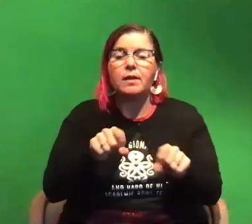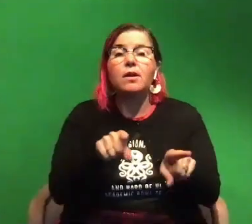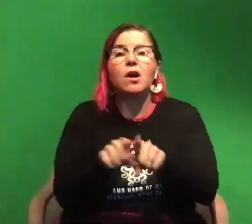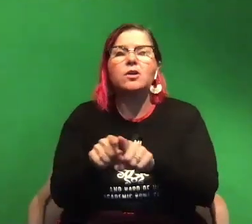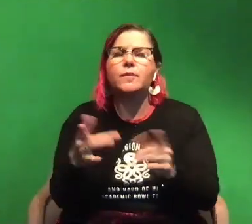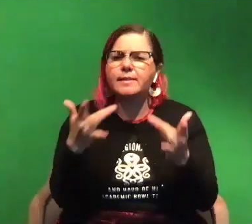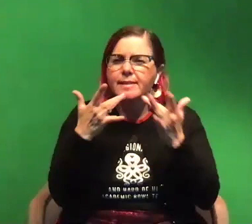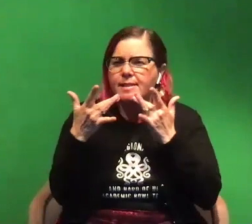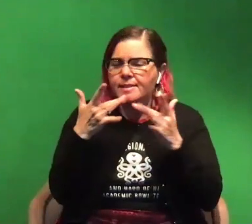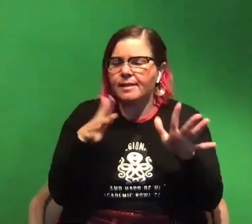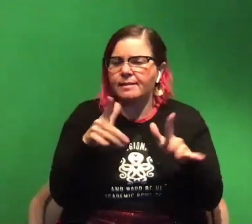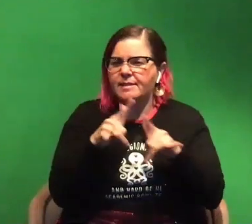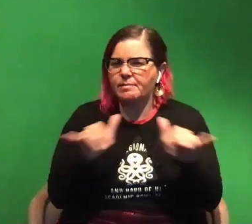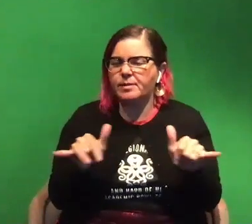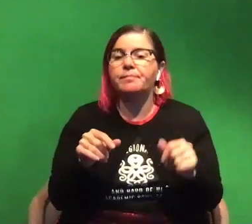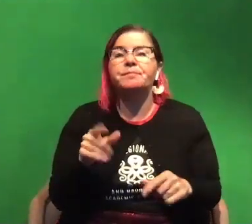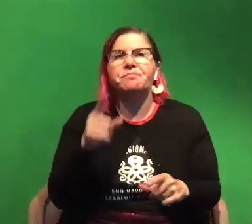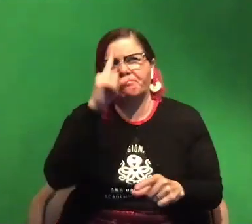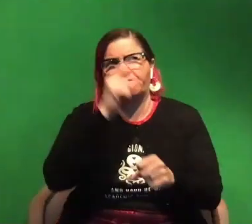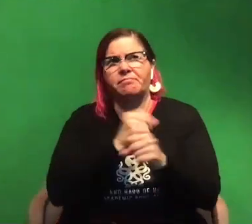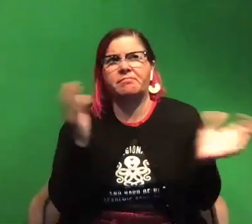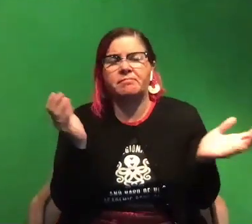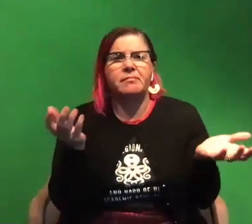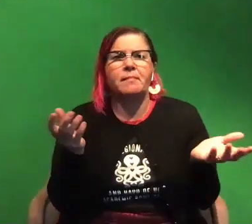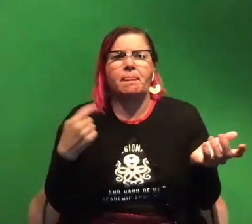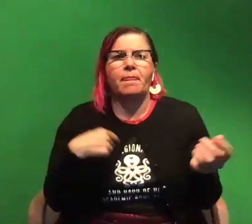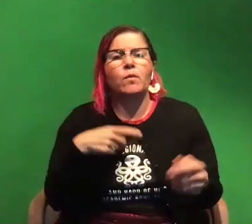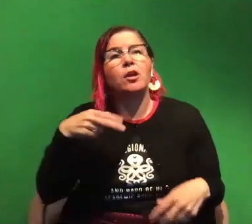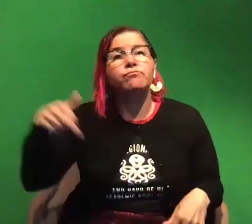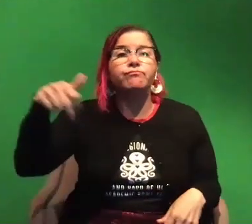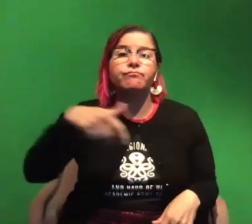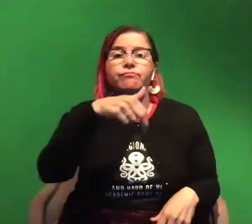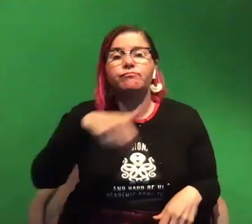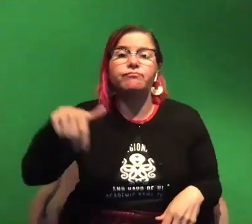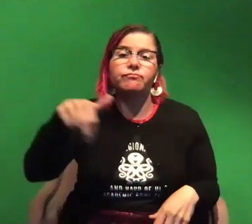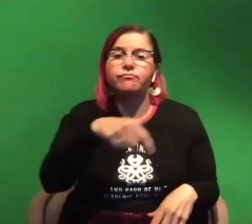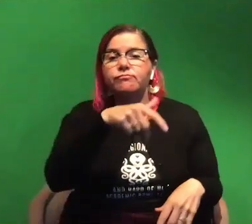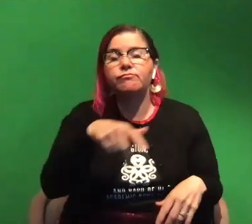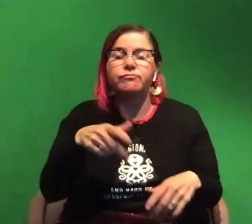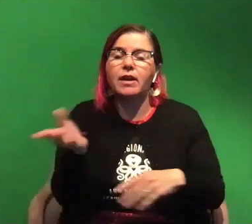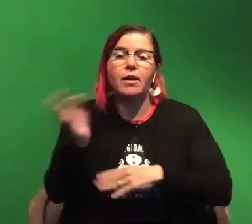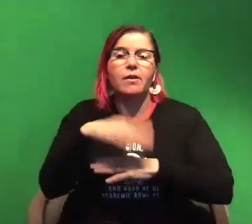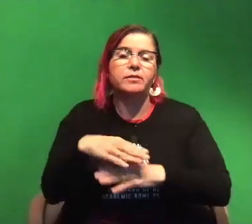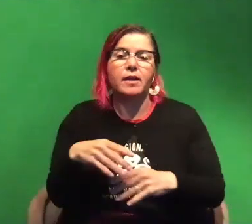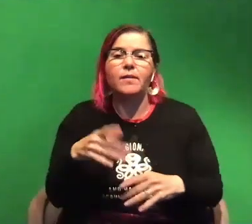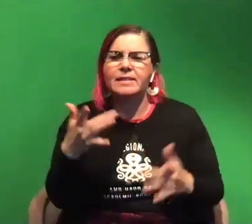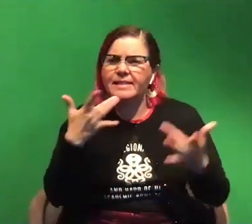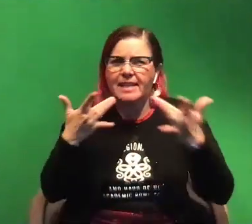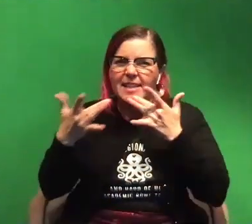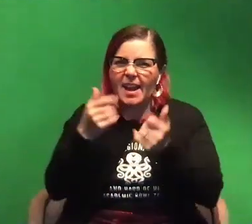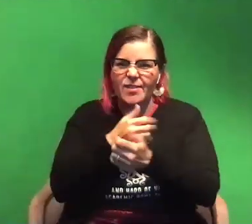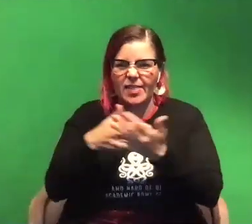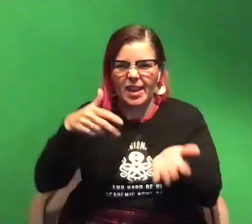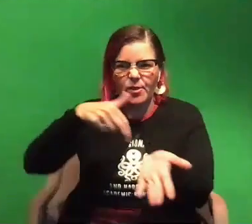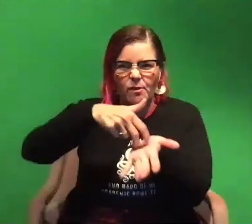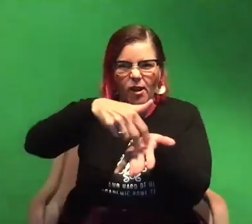tasting. And so if you could imagine, you know, as we stroll around throughout the day, if we tasted everything we walked on, it would